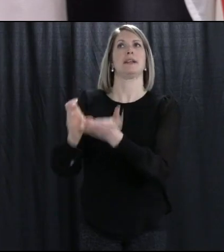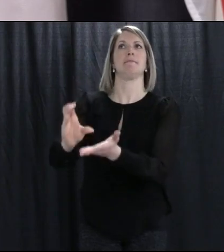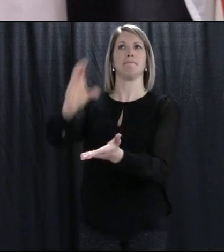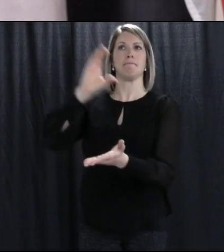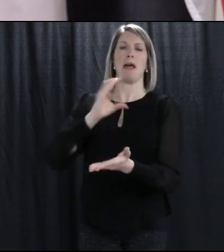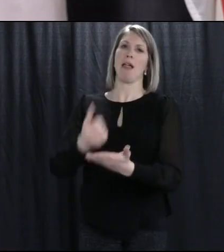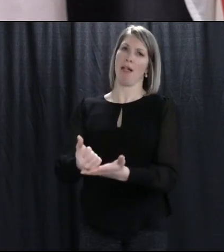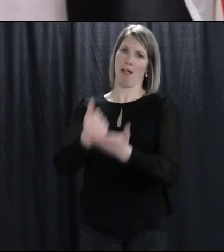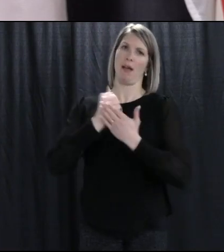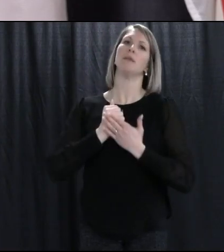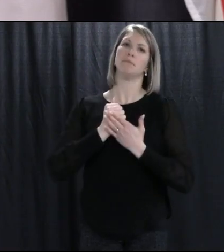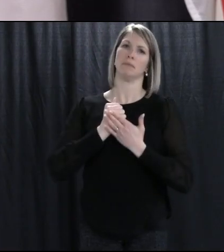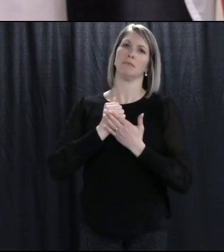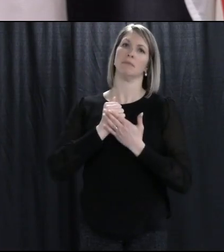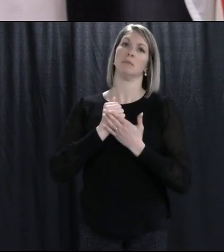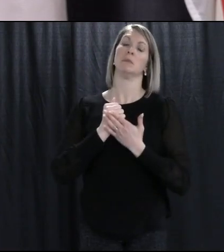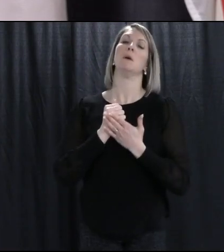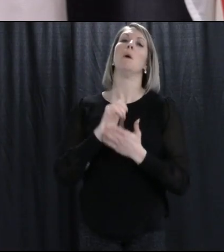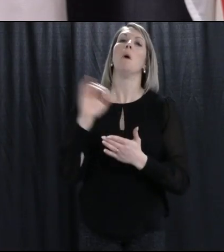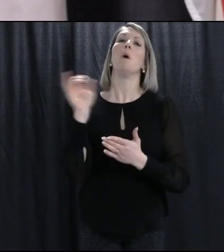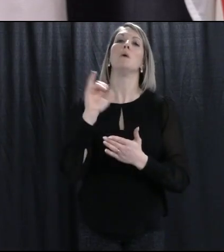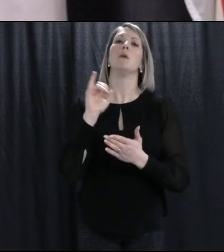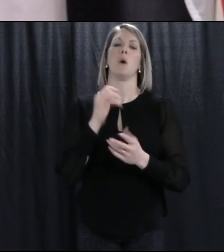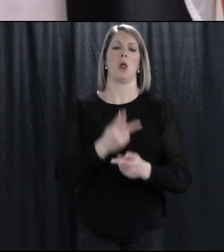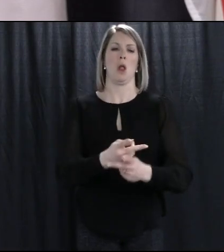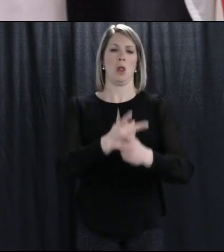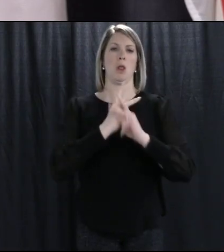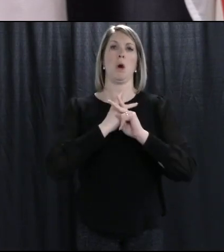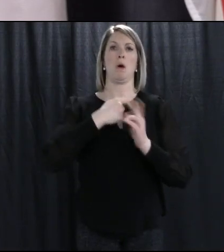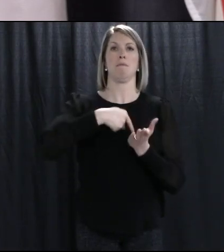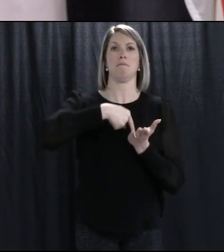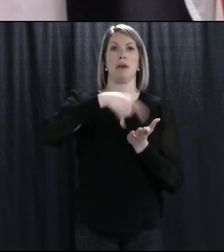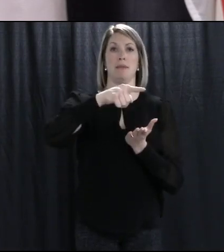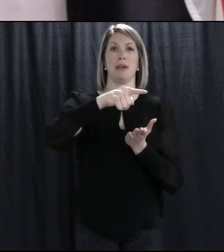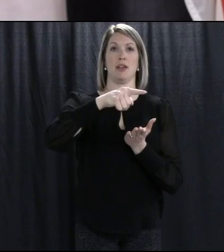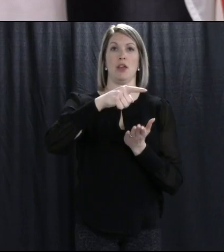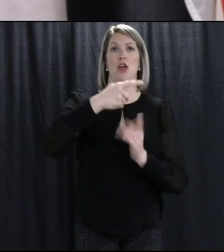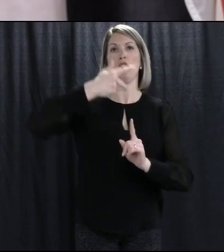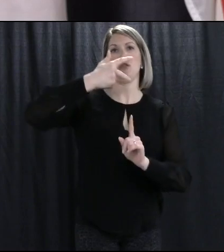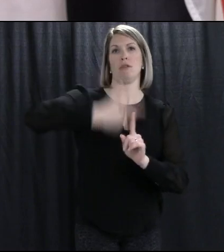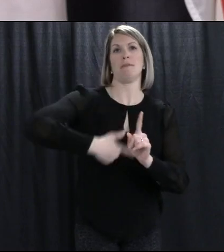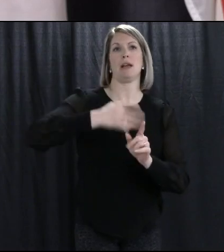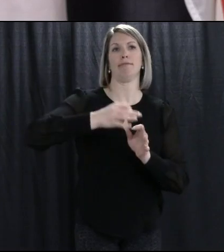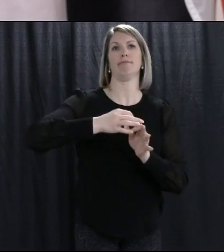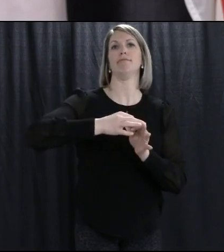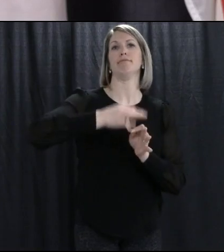government will be extending a 3-month deferral on loan payments to all tourism,